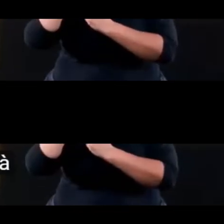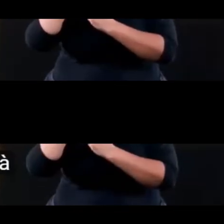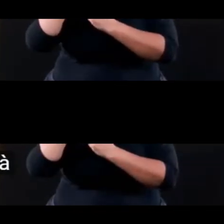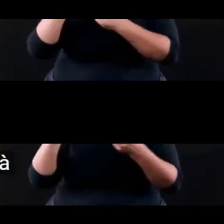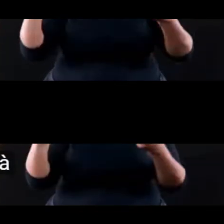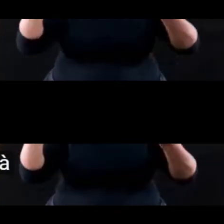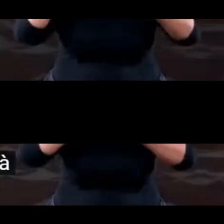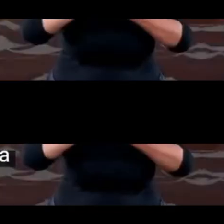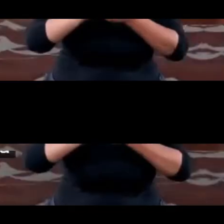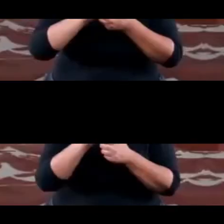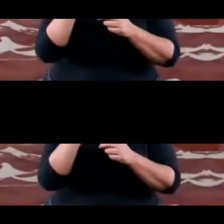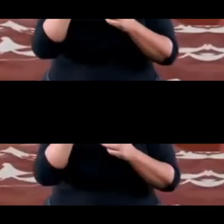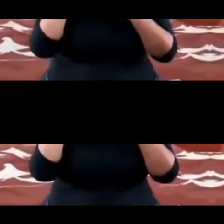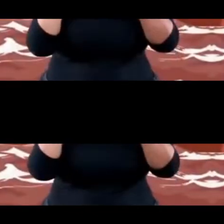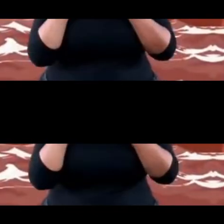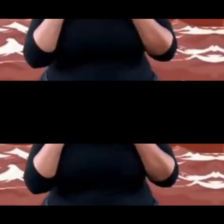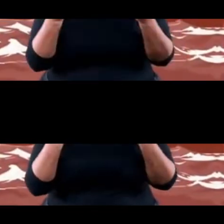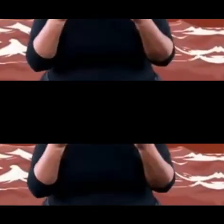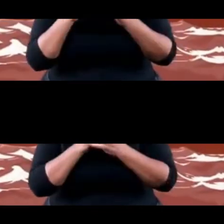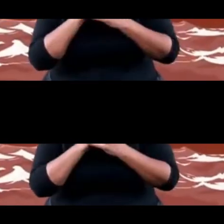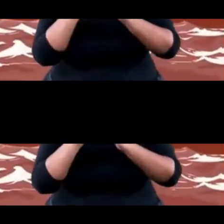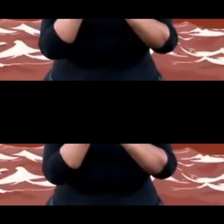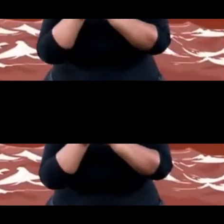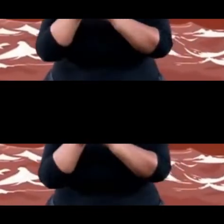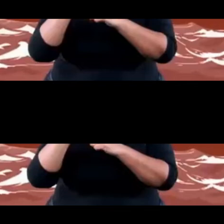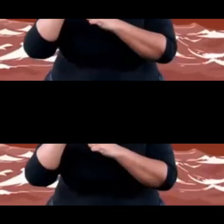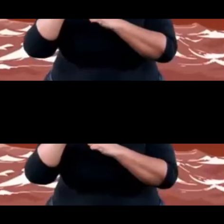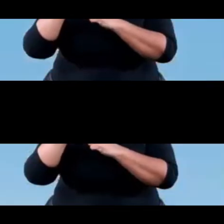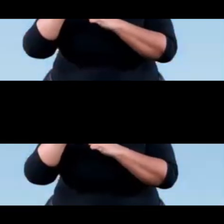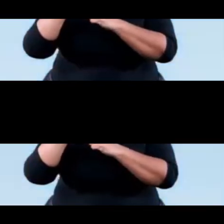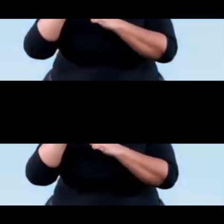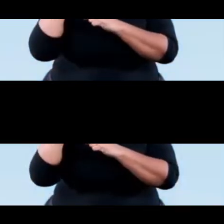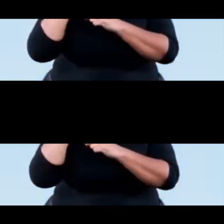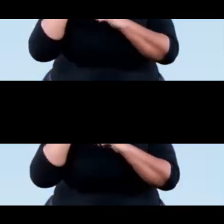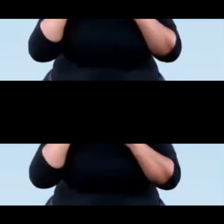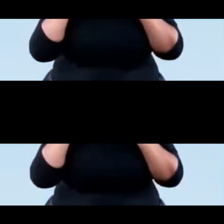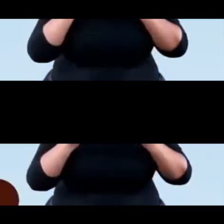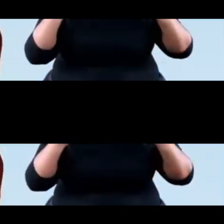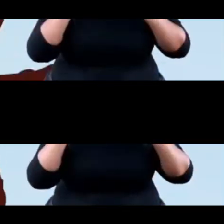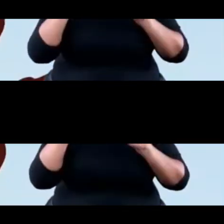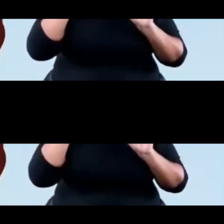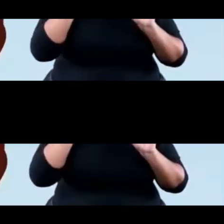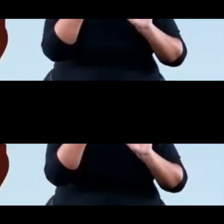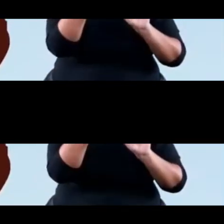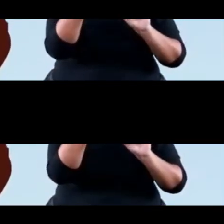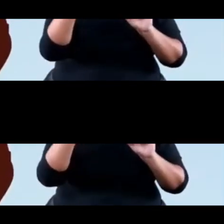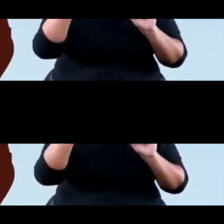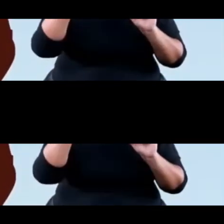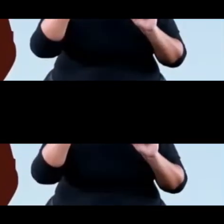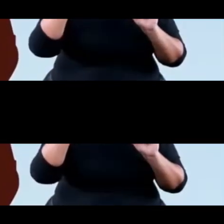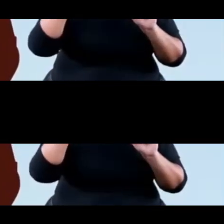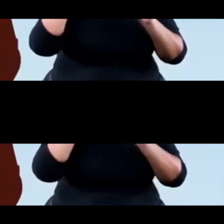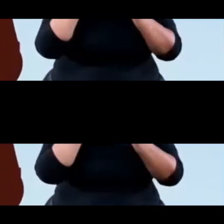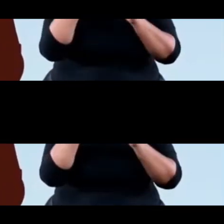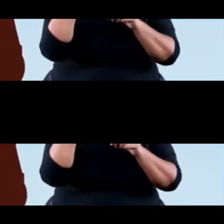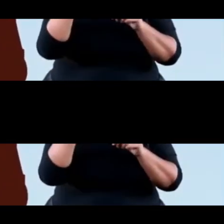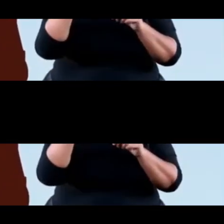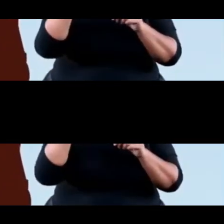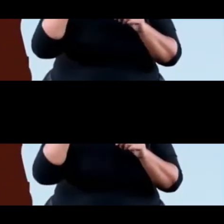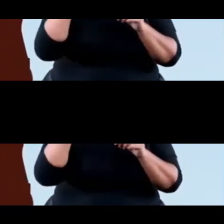stand together. Unfortunately, slavery was also very common throughout the 13 colonies